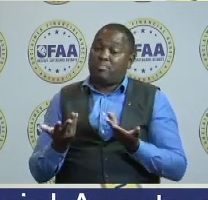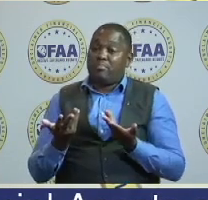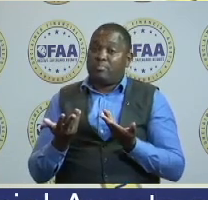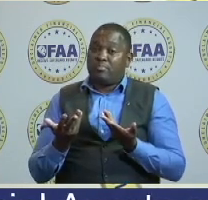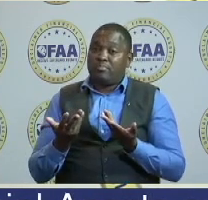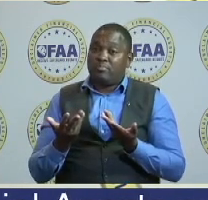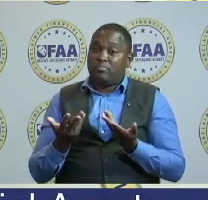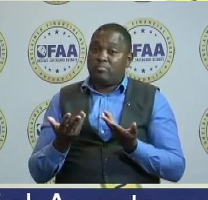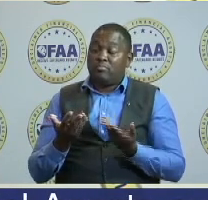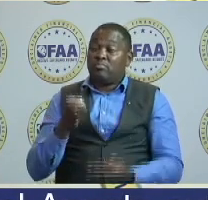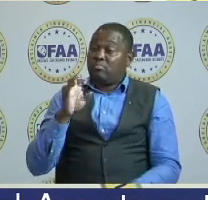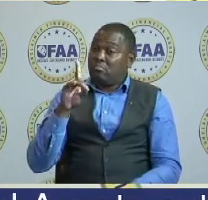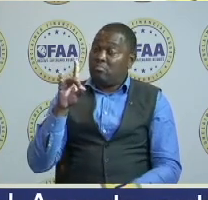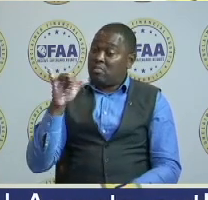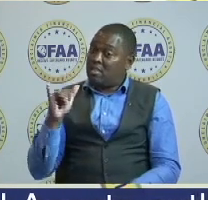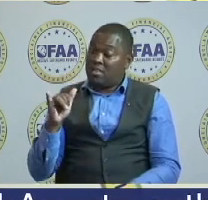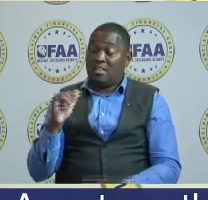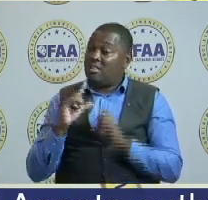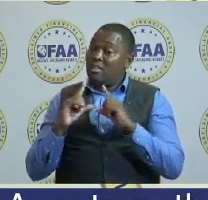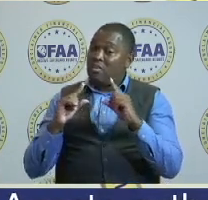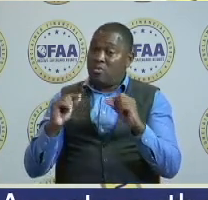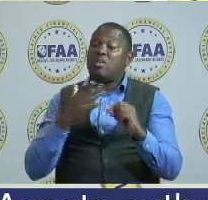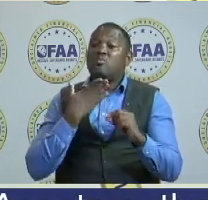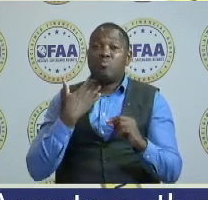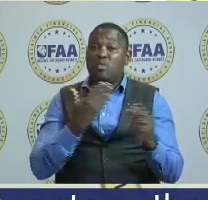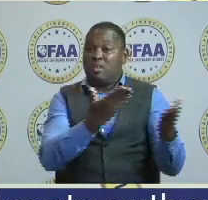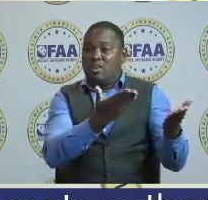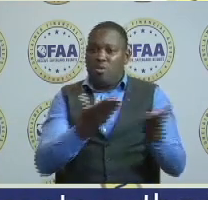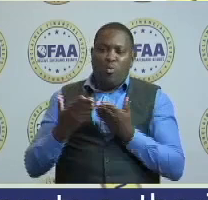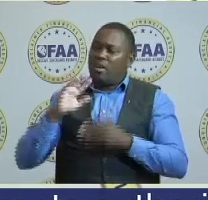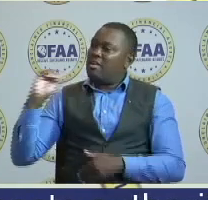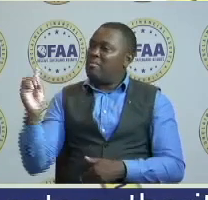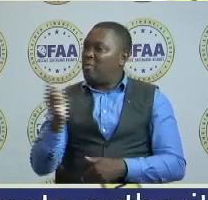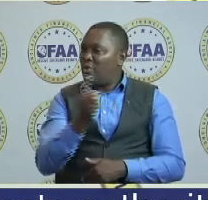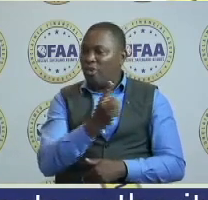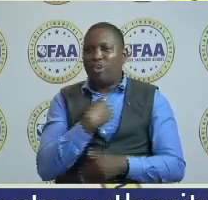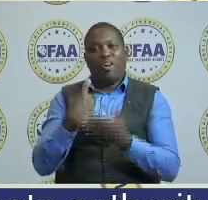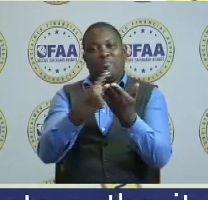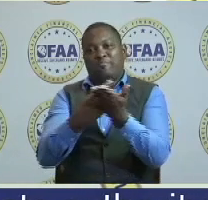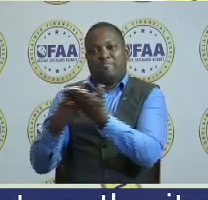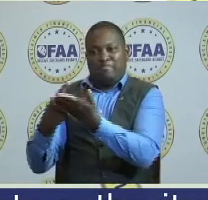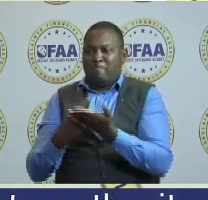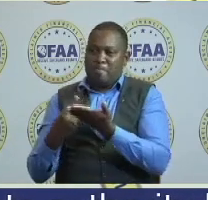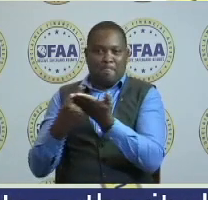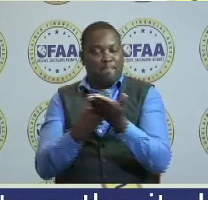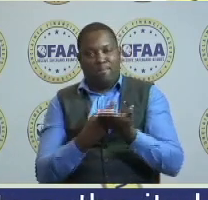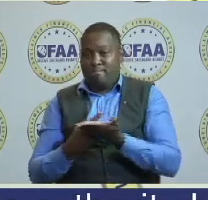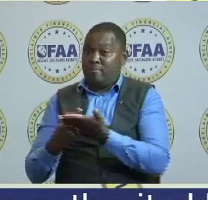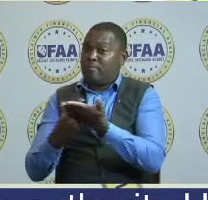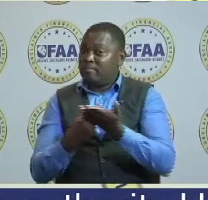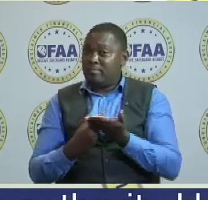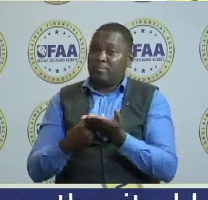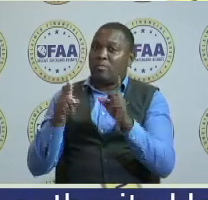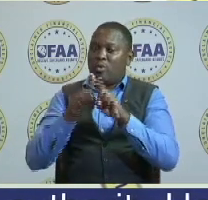so, Eddie, with those very few remarks, I'd like to welcome all the participants to engage with us in this conversation and